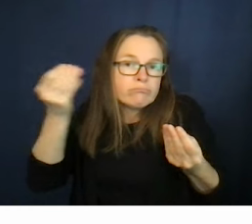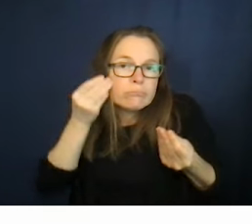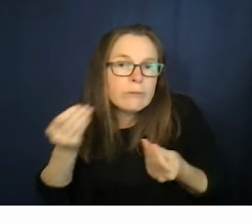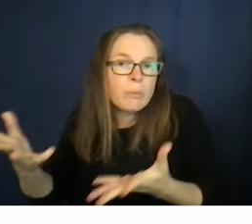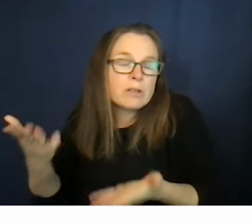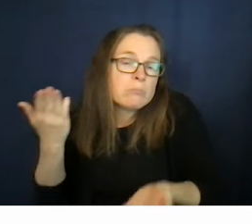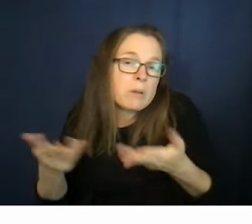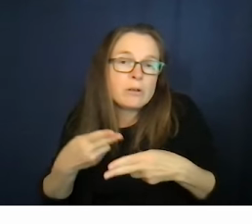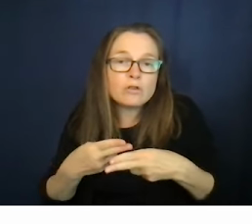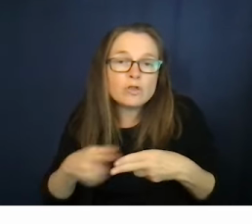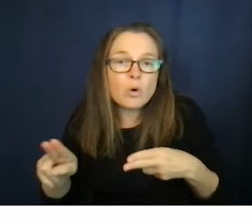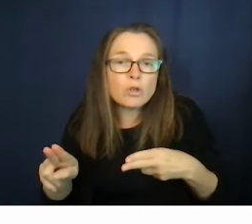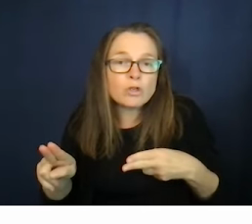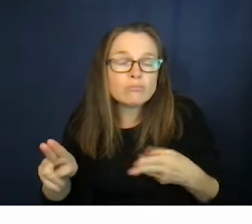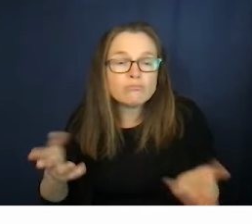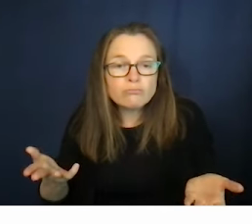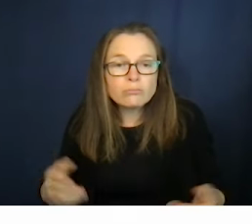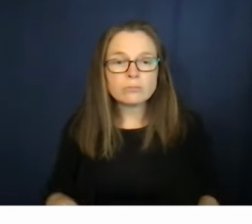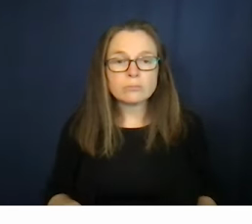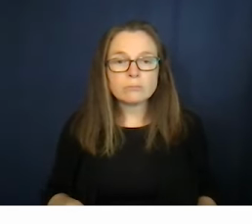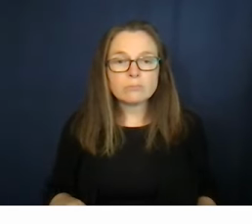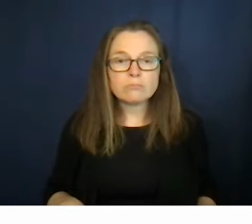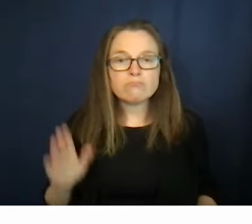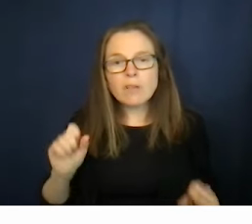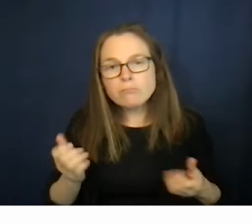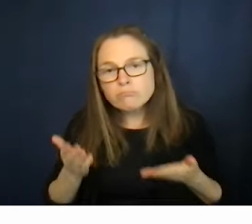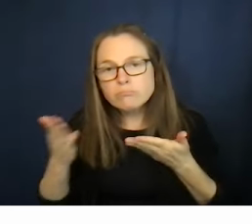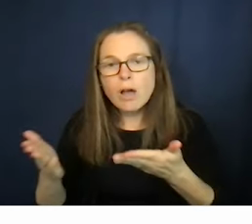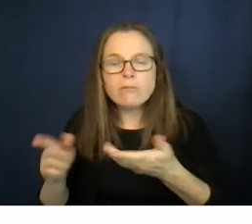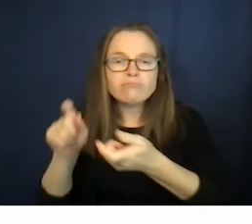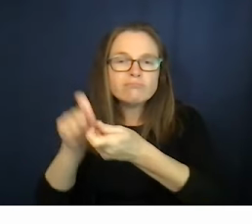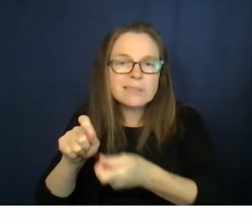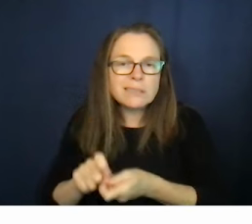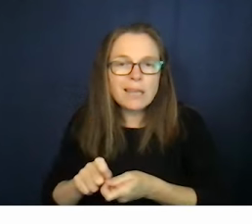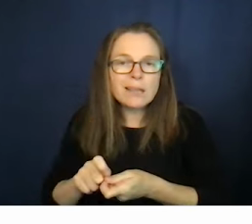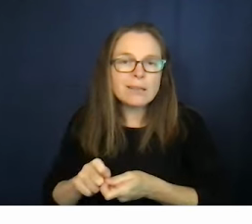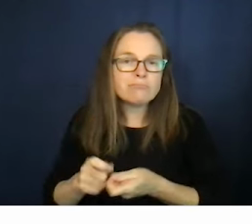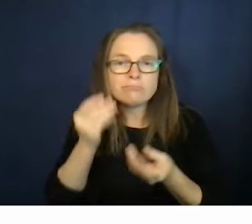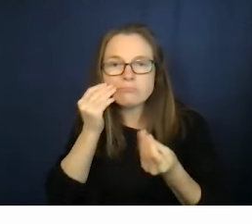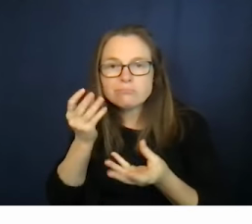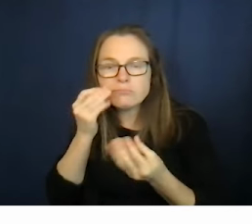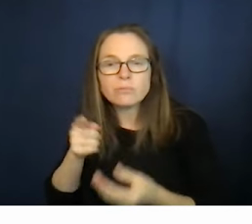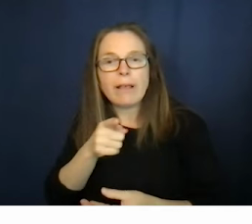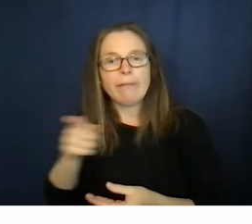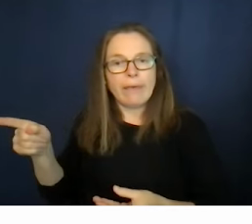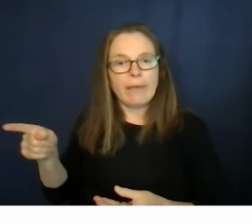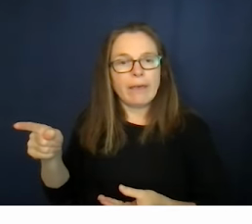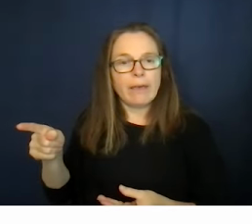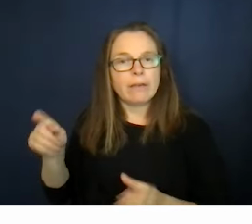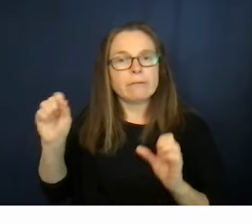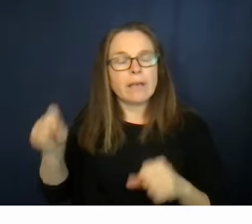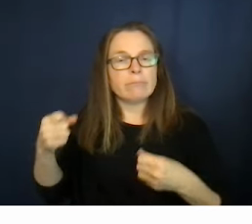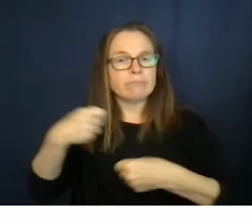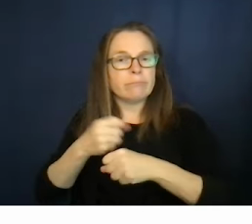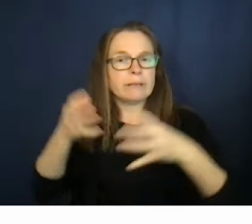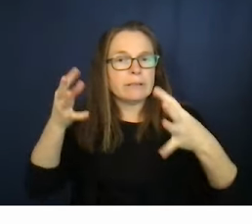short, quick summary of providing them with detailed information, and they are able to make consumer